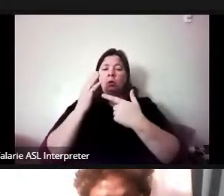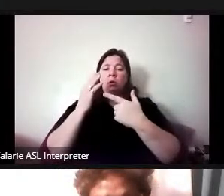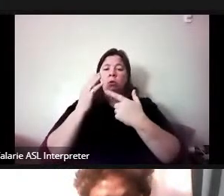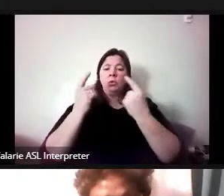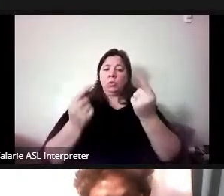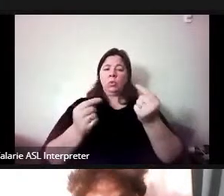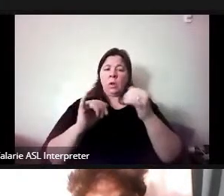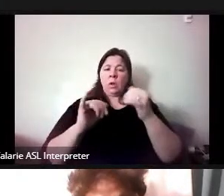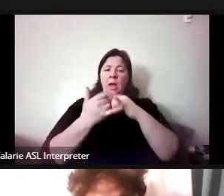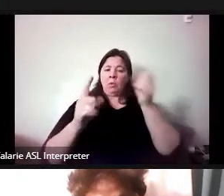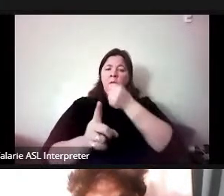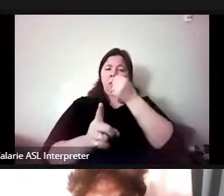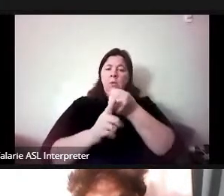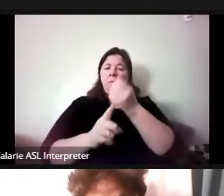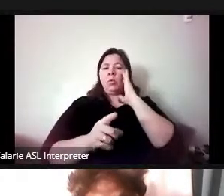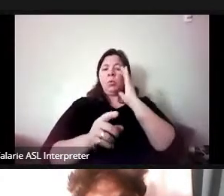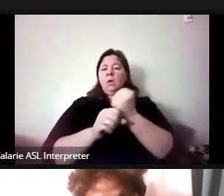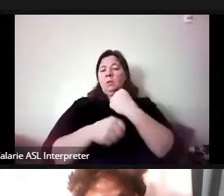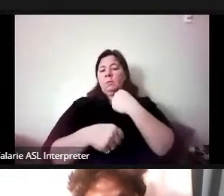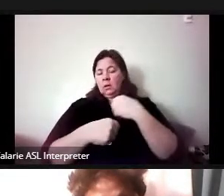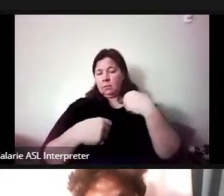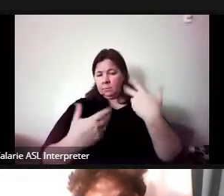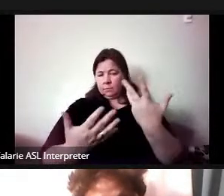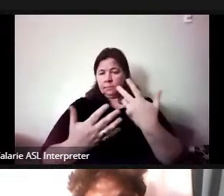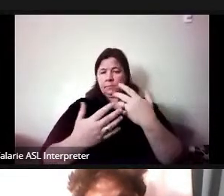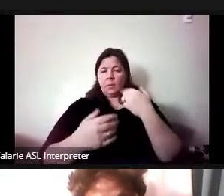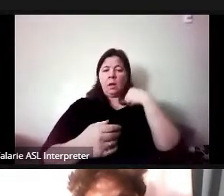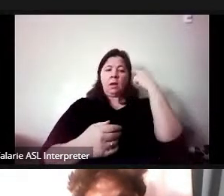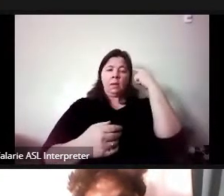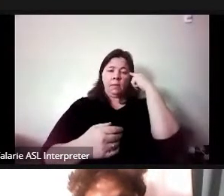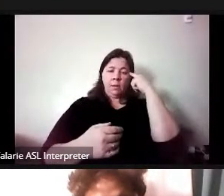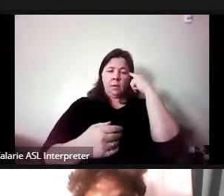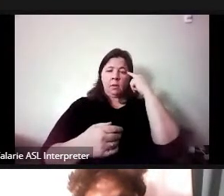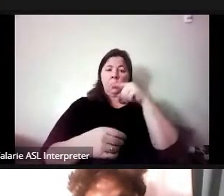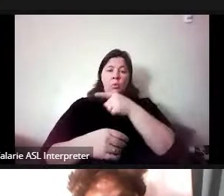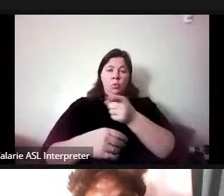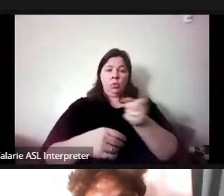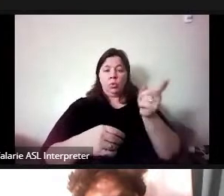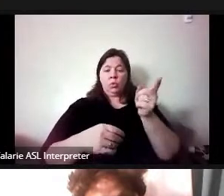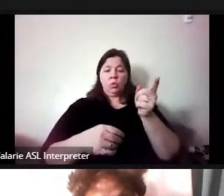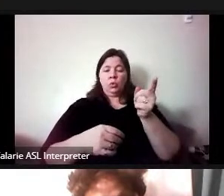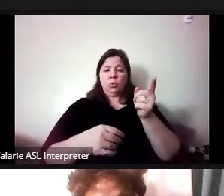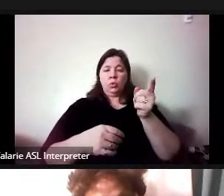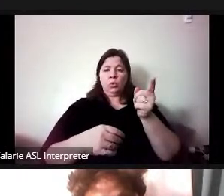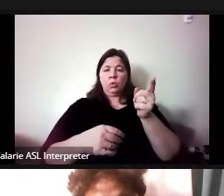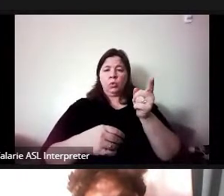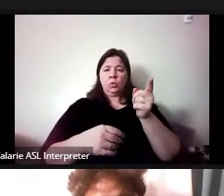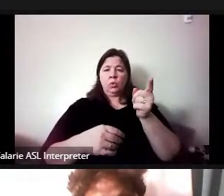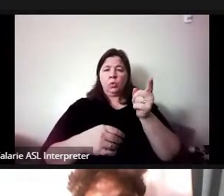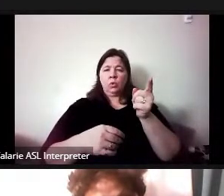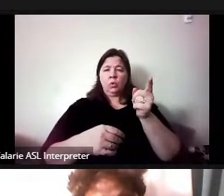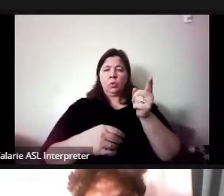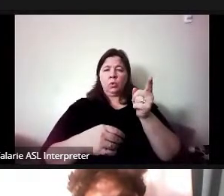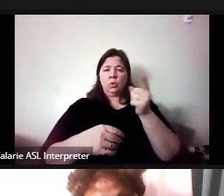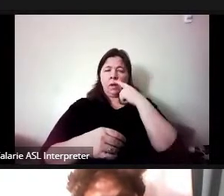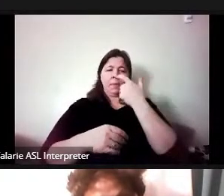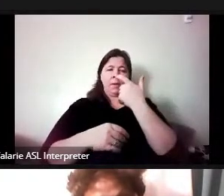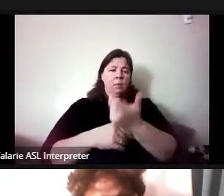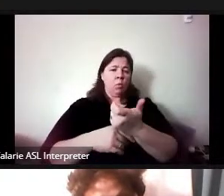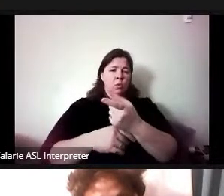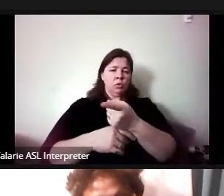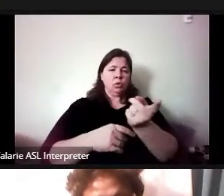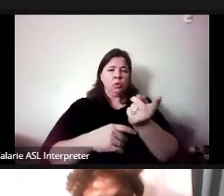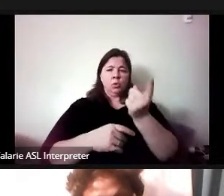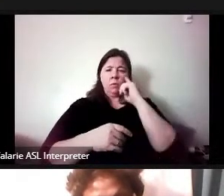know how the impact it will make. I think you guys are clean it. I have been watching